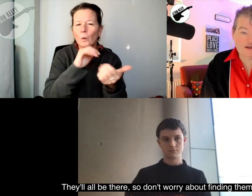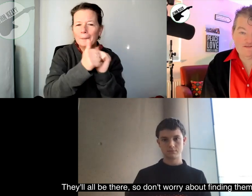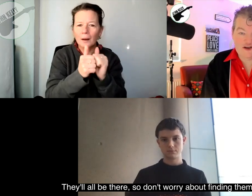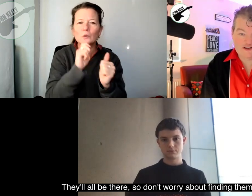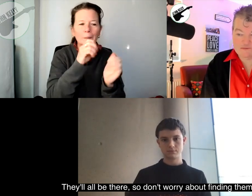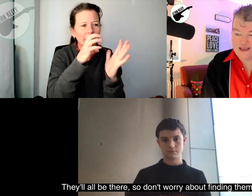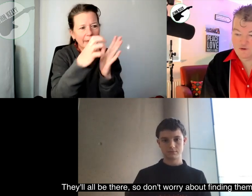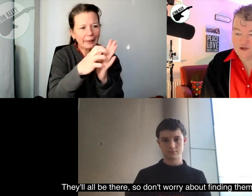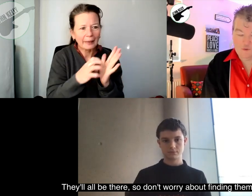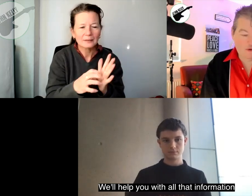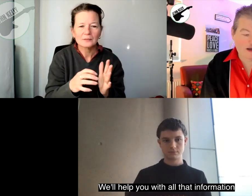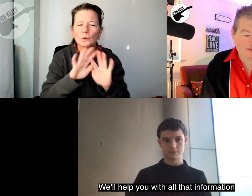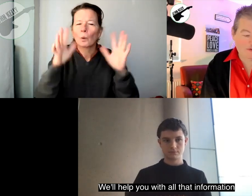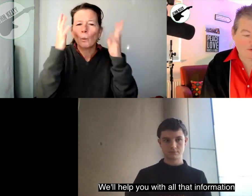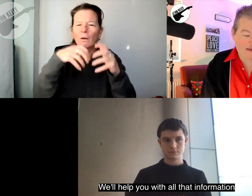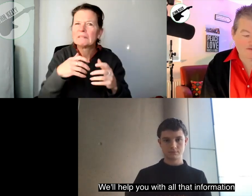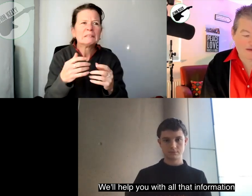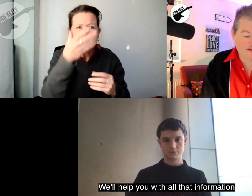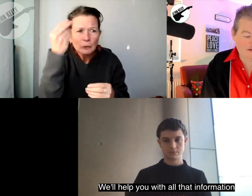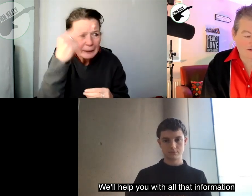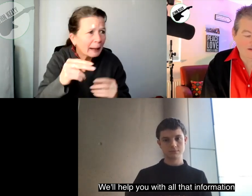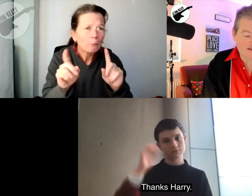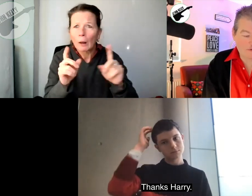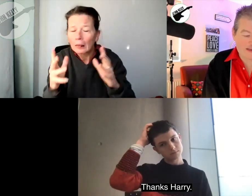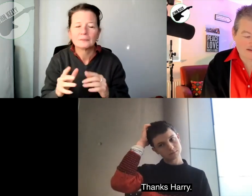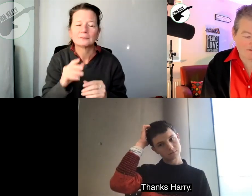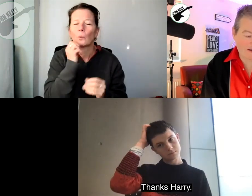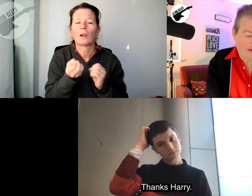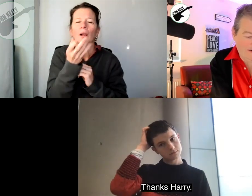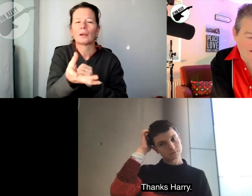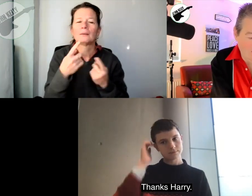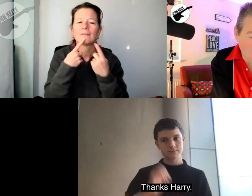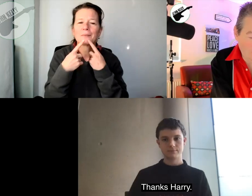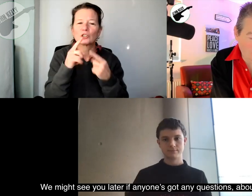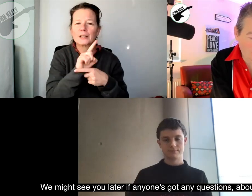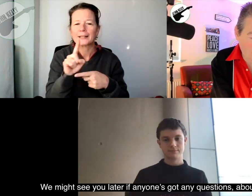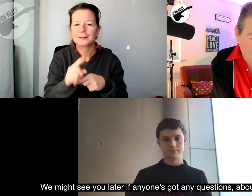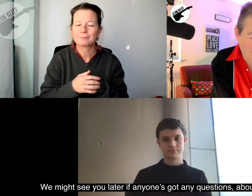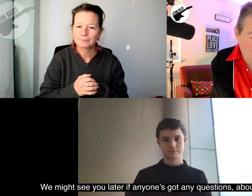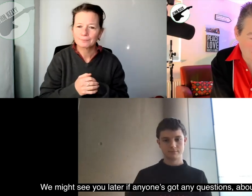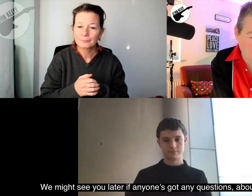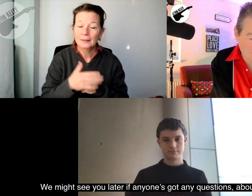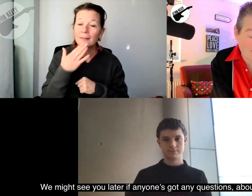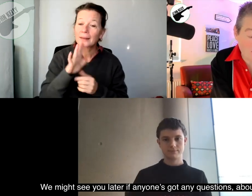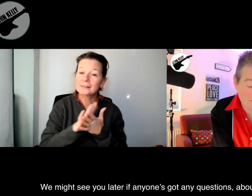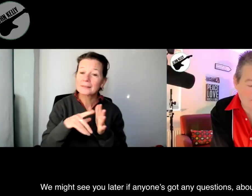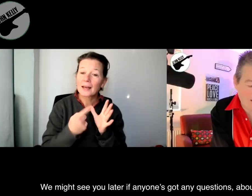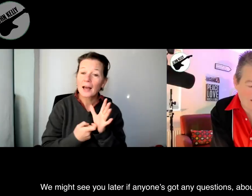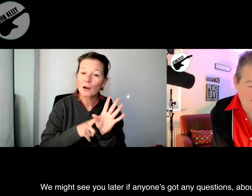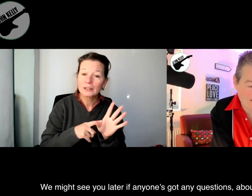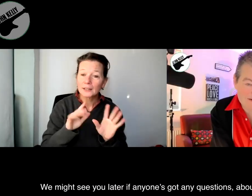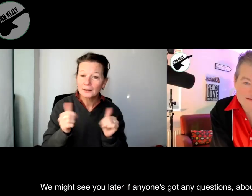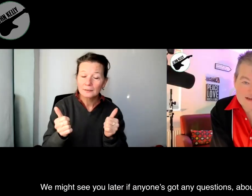about finding them now. We'll help you with all that information. So thanks, Harry. And we might see you later if anyone's got any questions